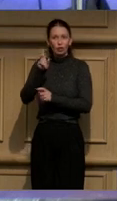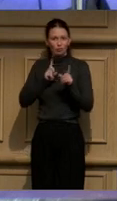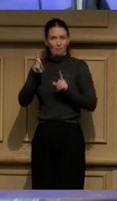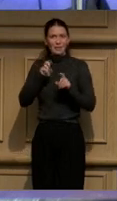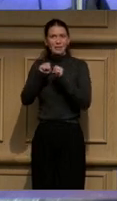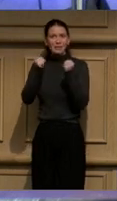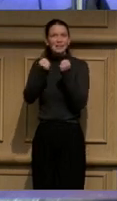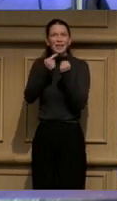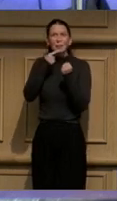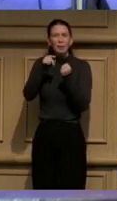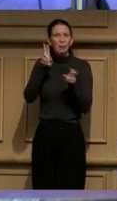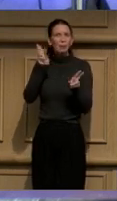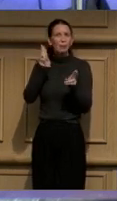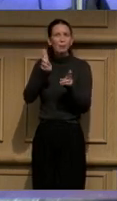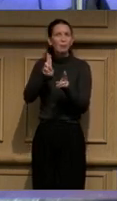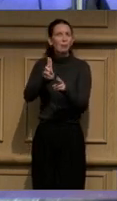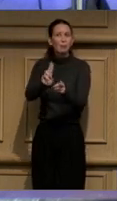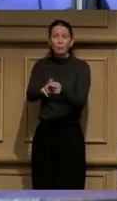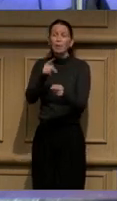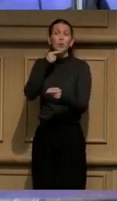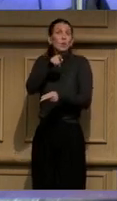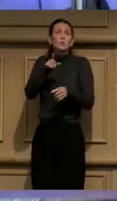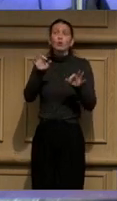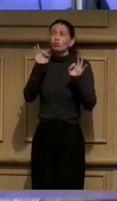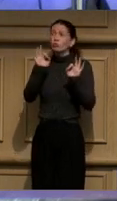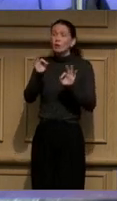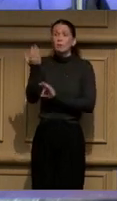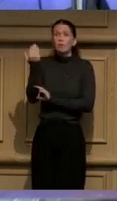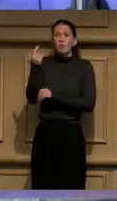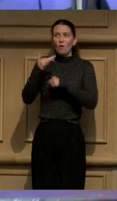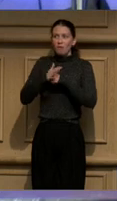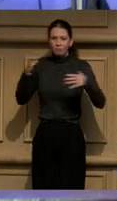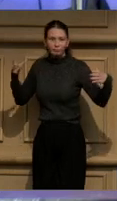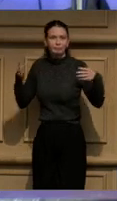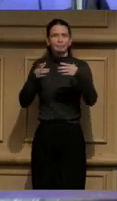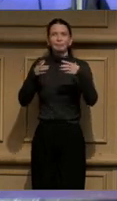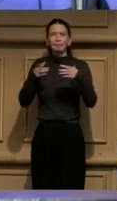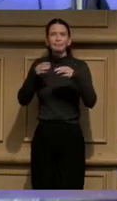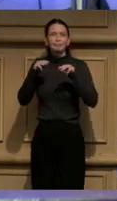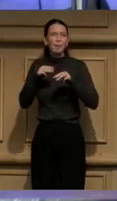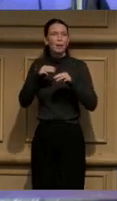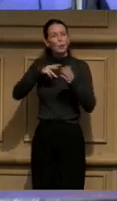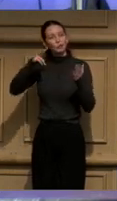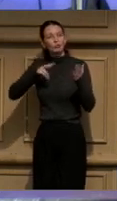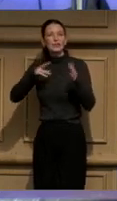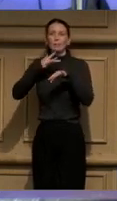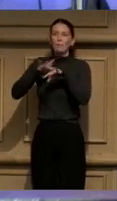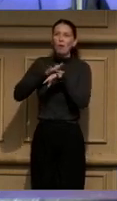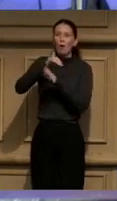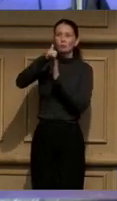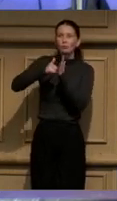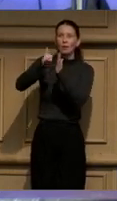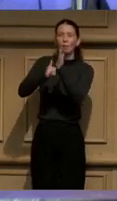I think that was a great thing for bringing people together. You know, they would read the plays and they perform the plays, whatever.